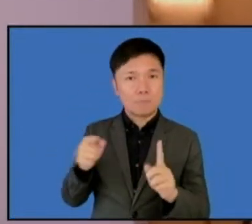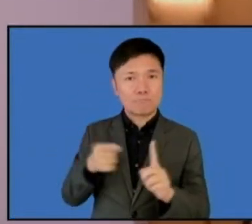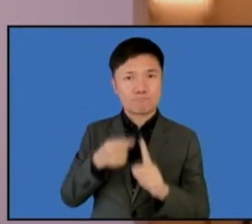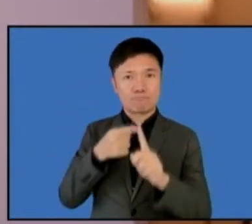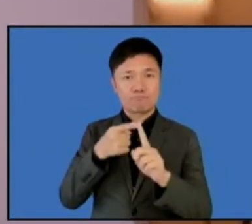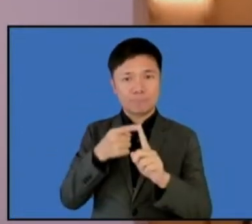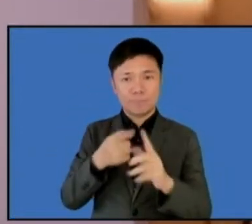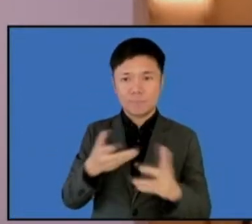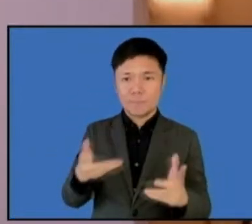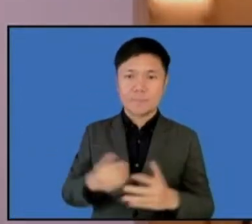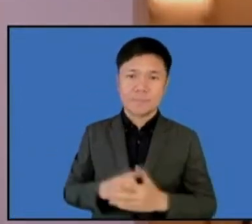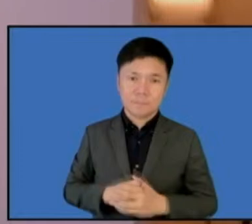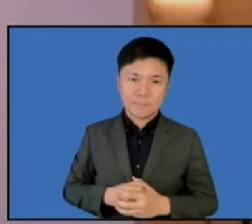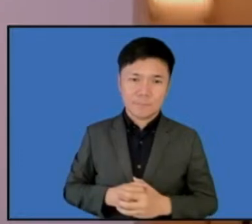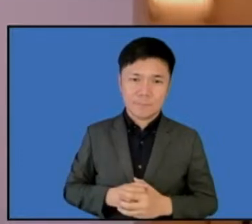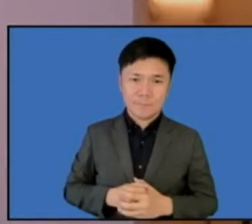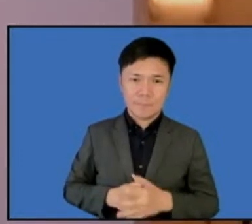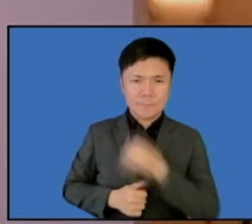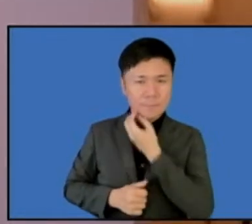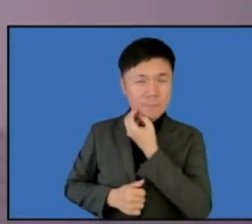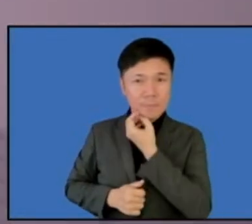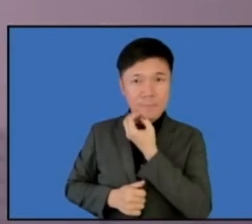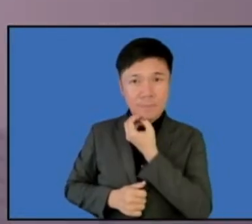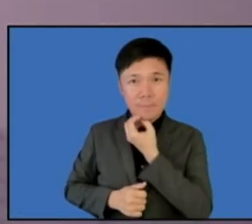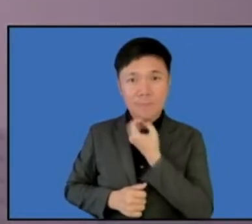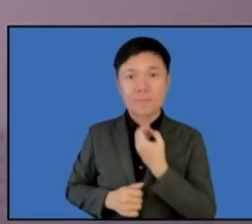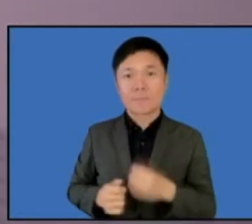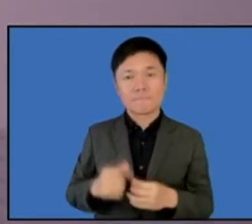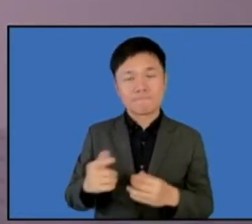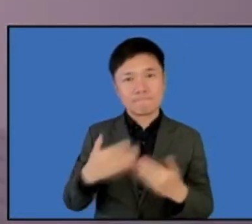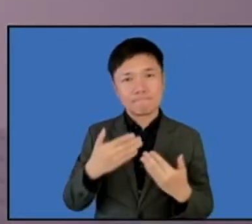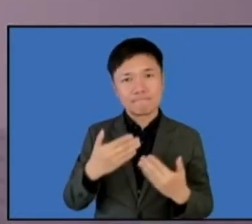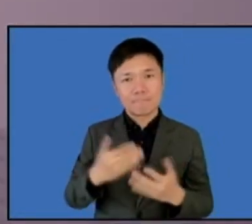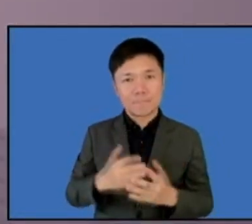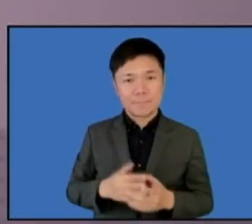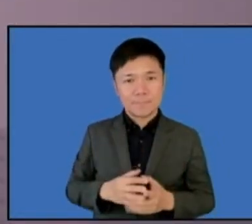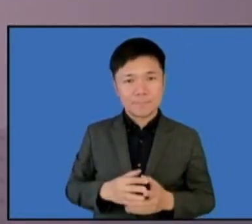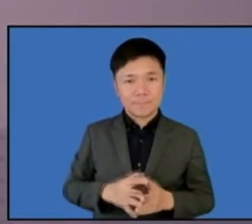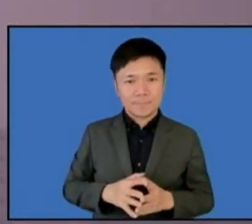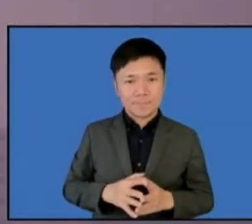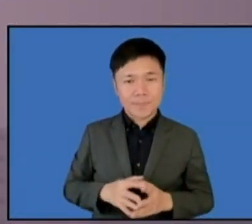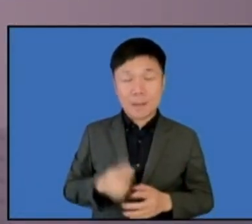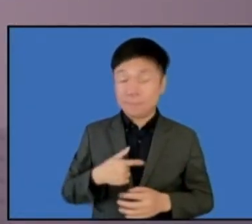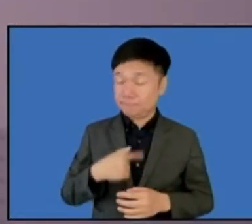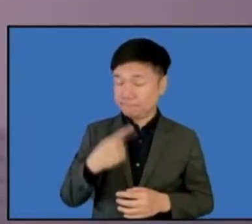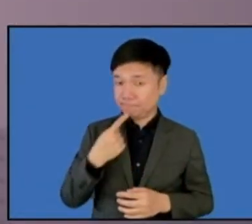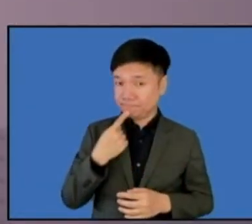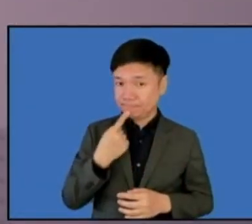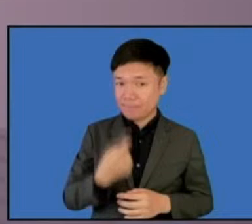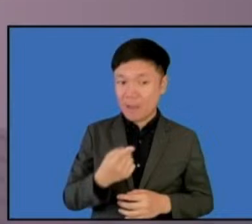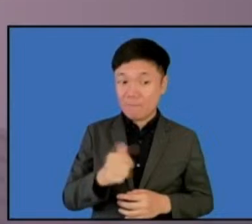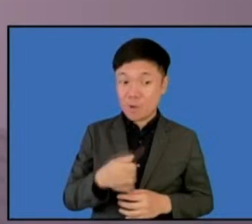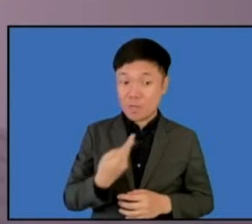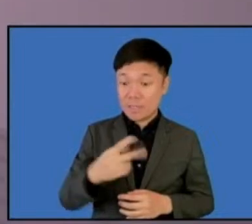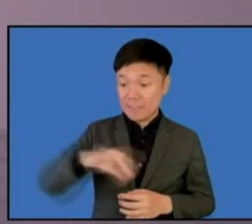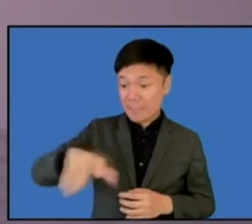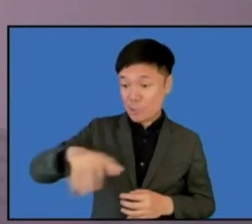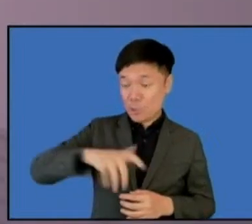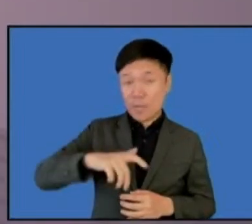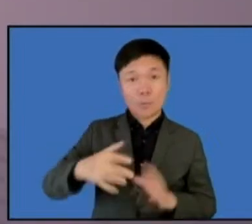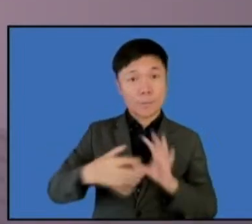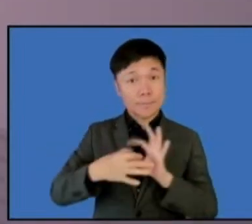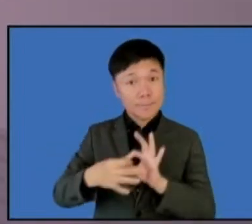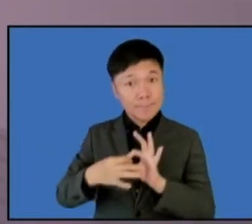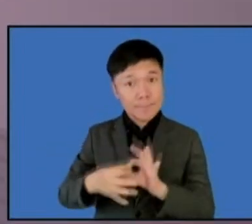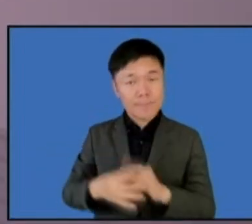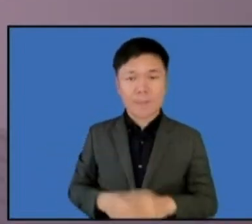to be done. Look, I think as far as at the bilateral level, the kind of, we